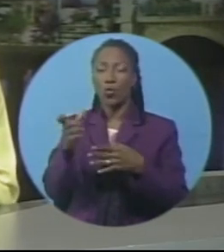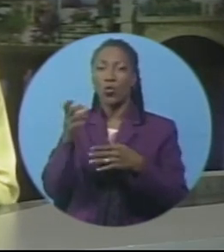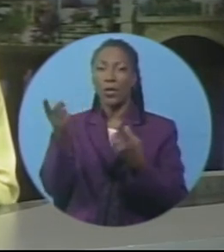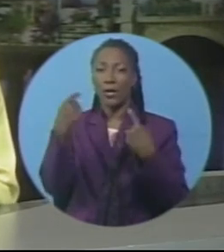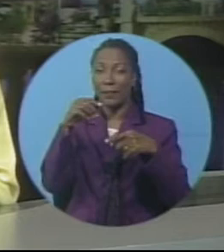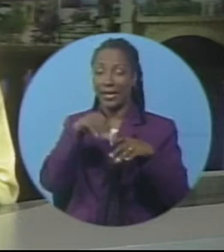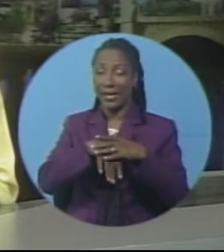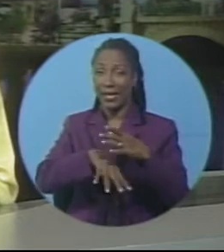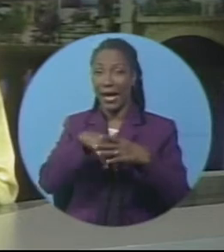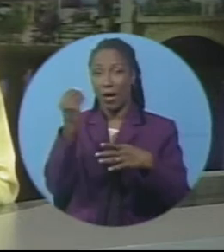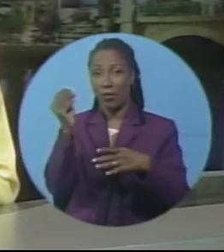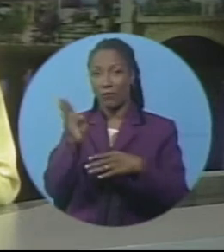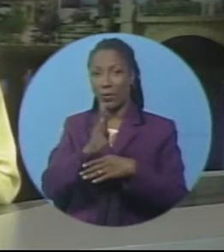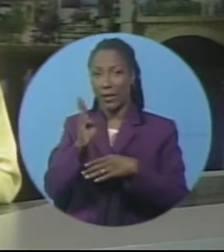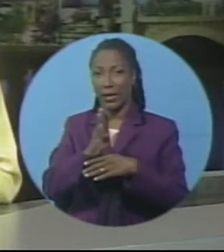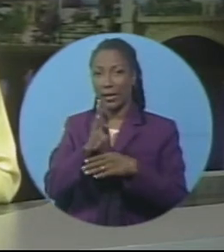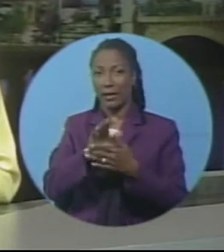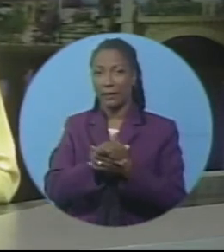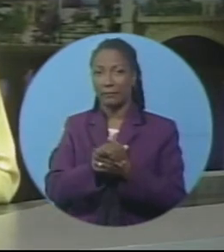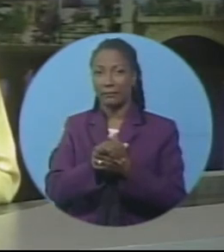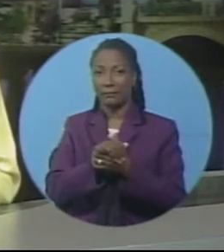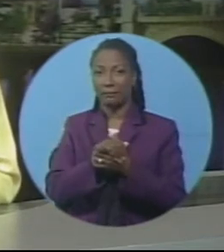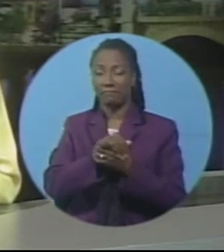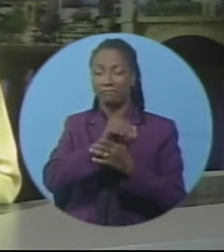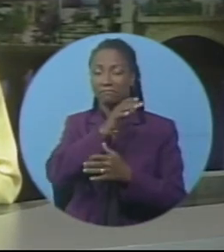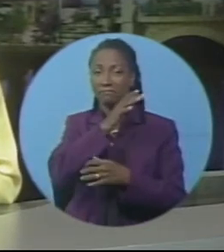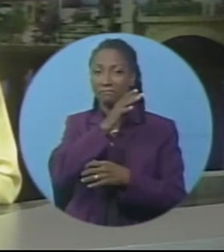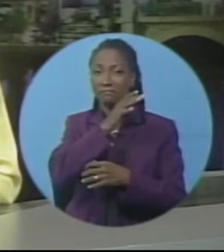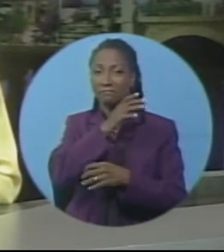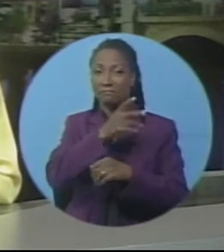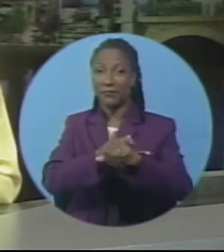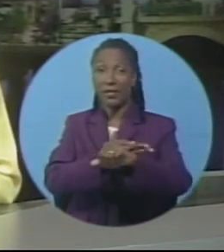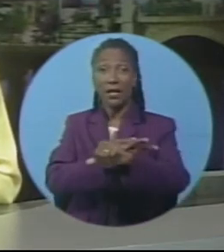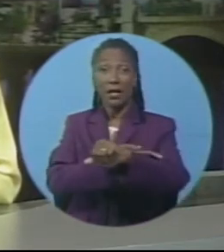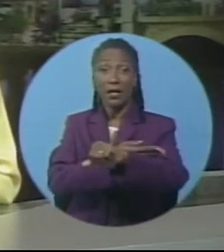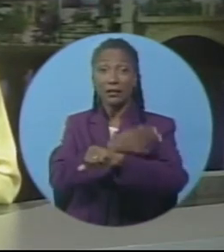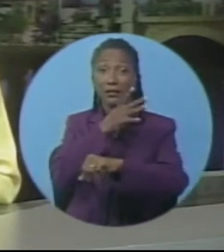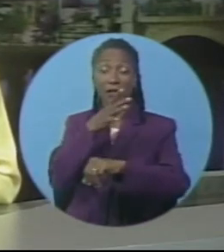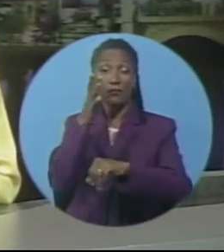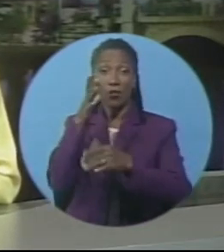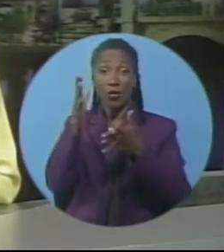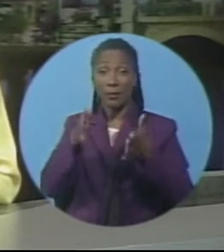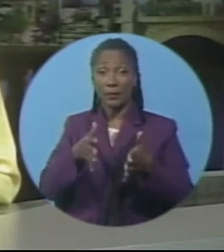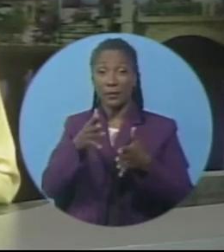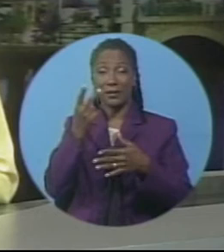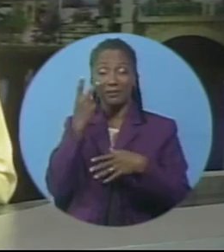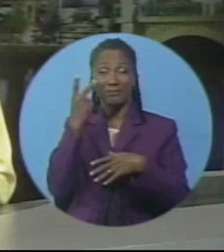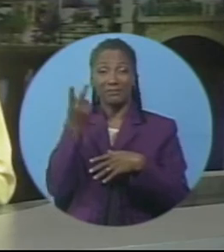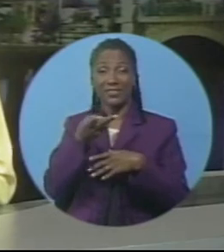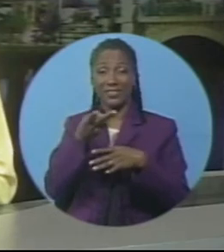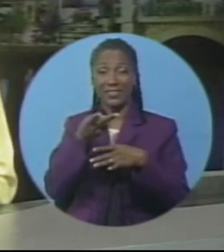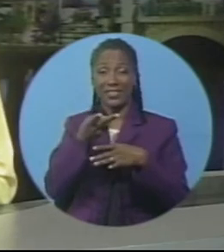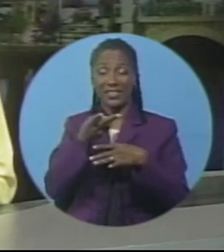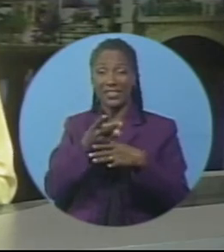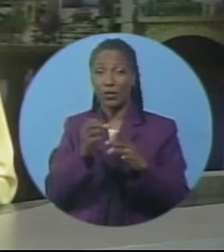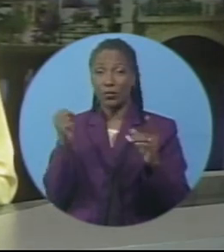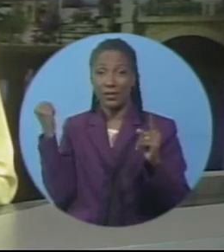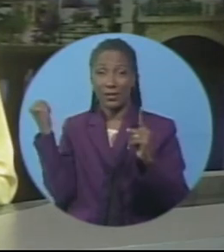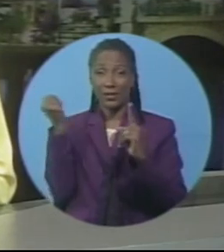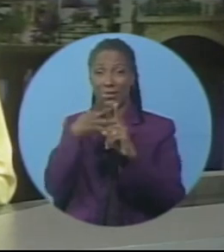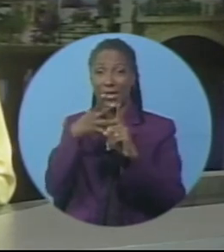entry. A sheep farmer is dealing with the devastation of an attack on his sheep by